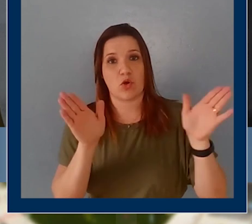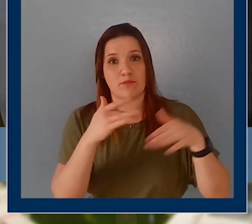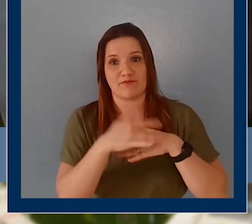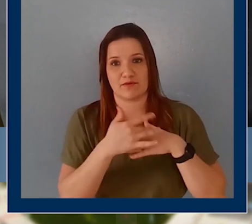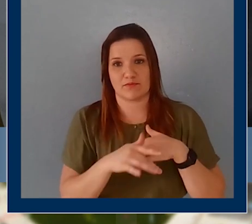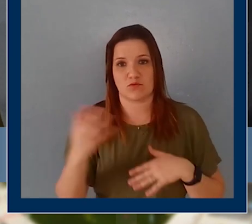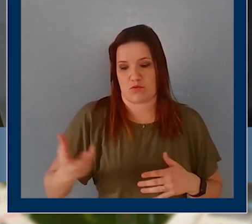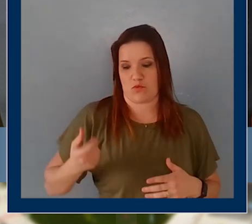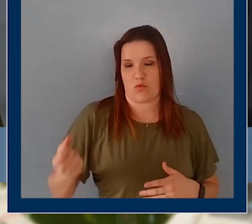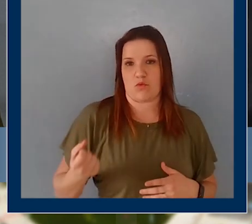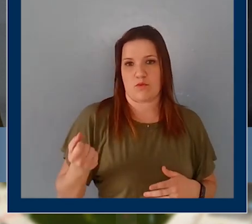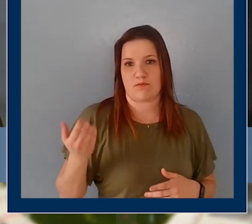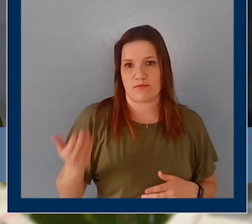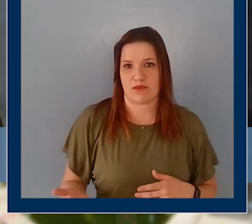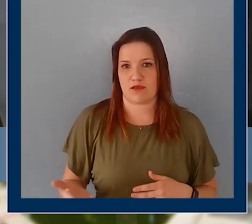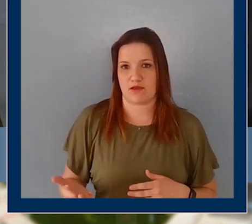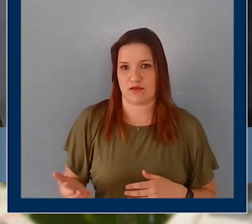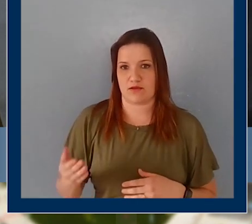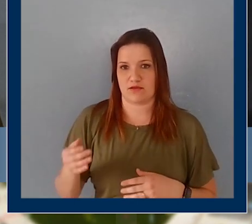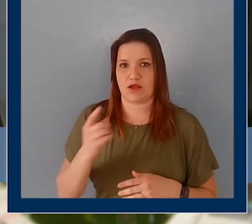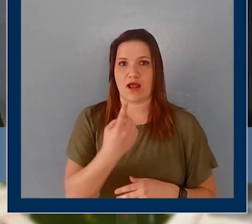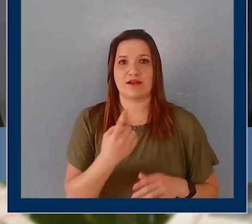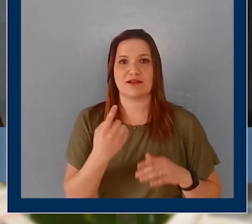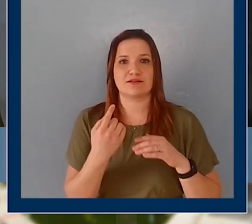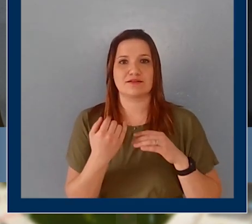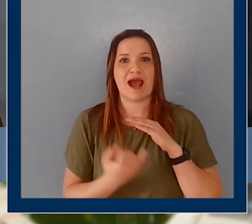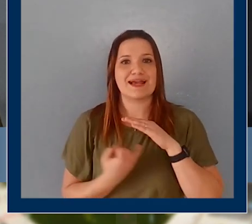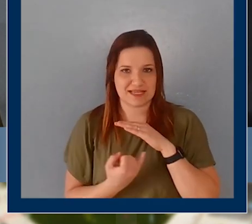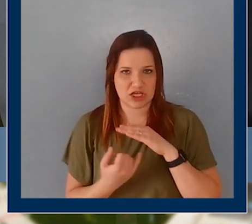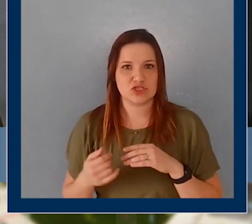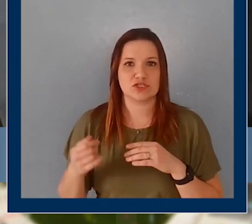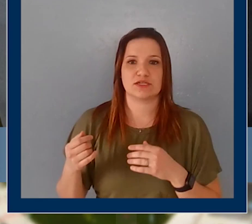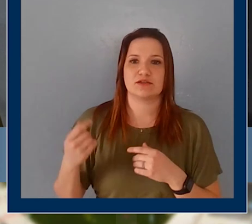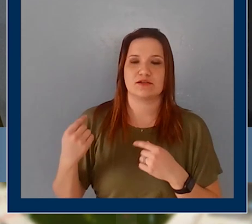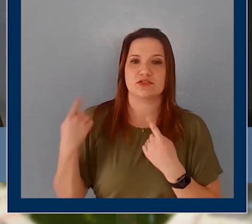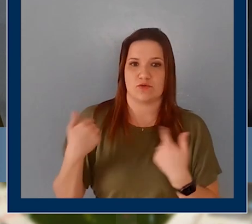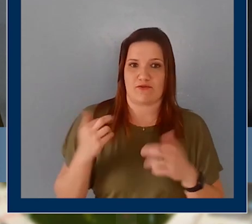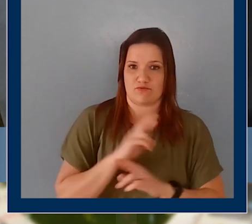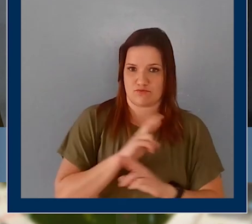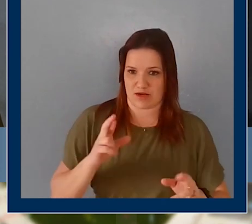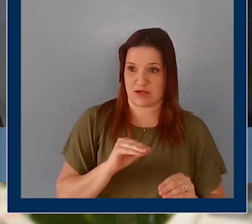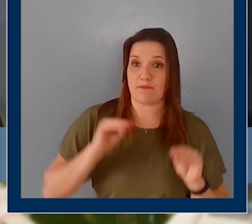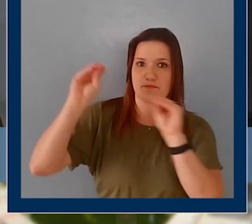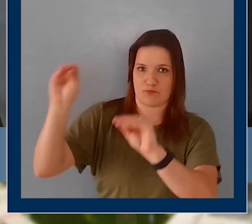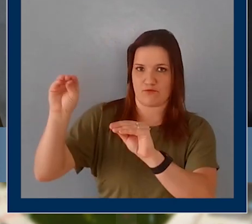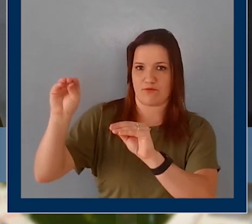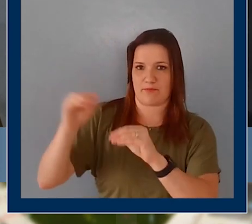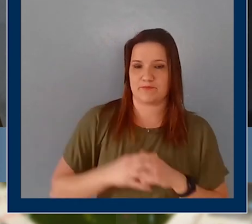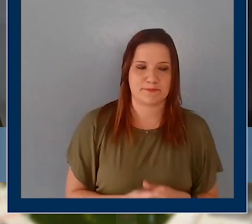ICU level patients onto 3 West that could be ventilated as well. We